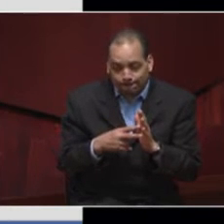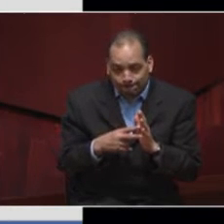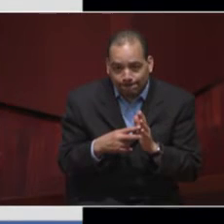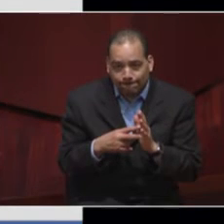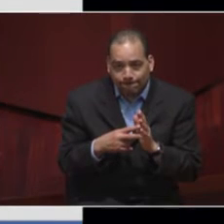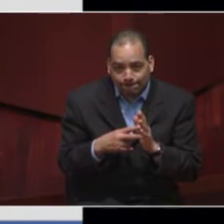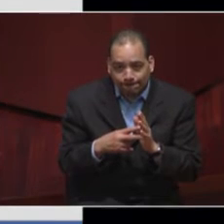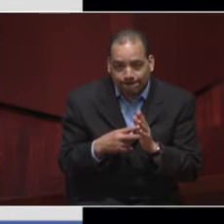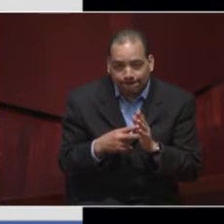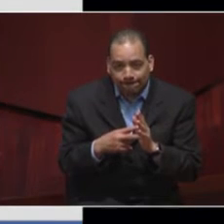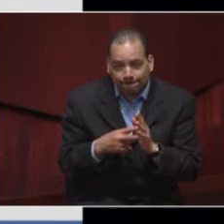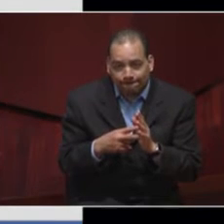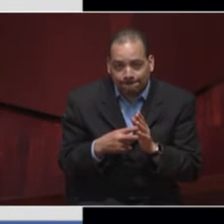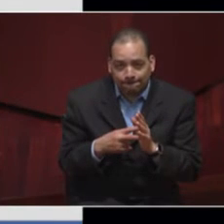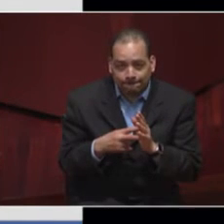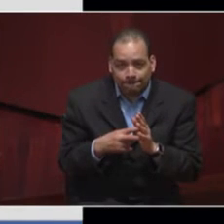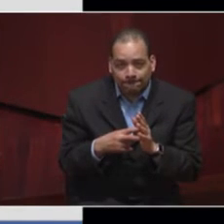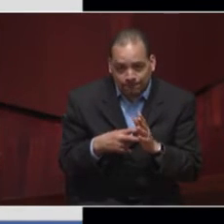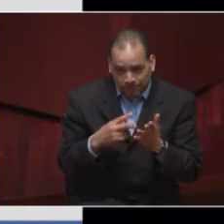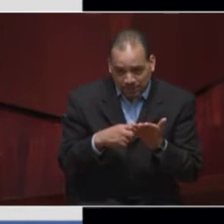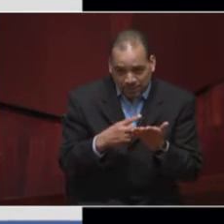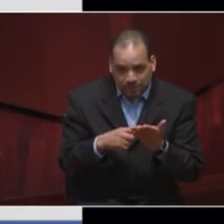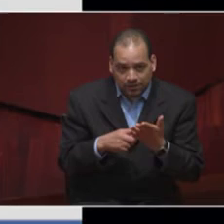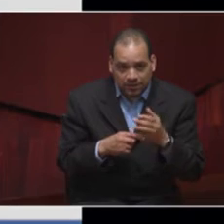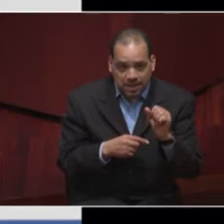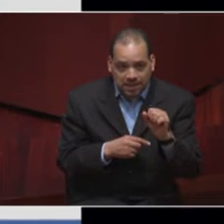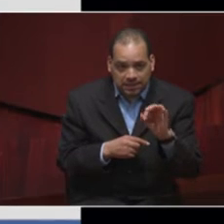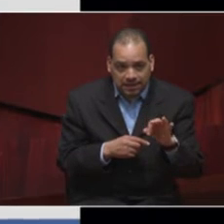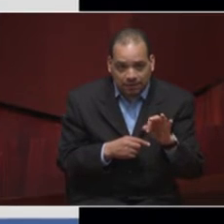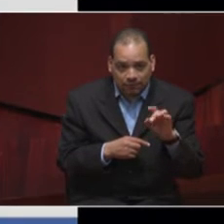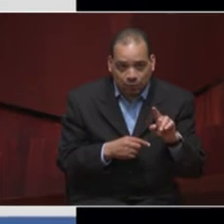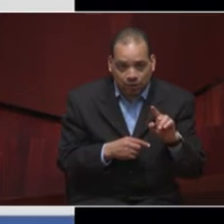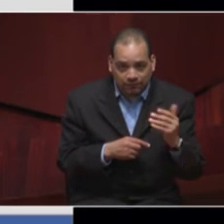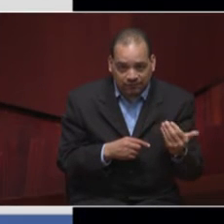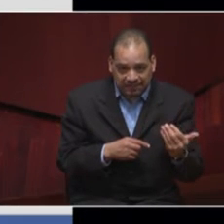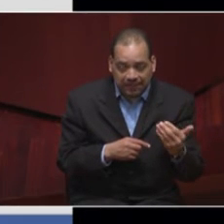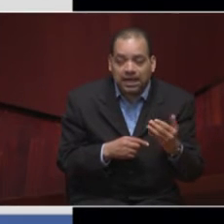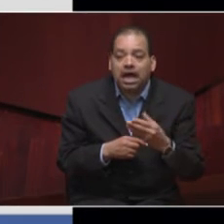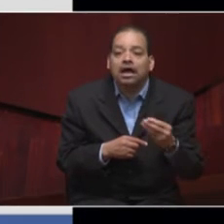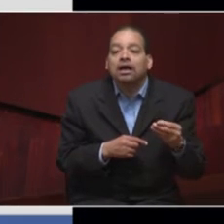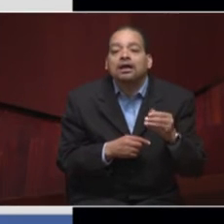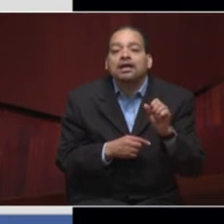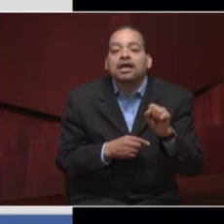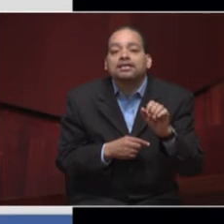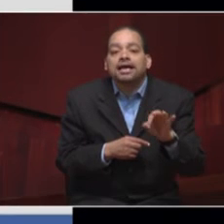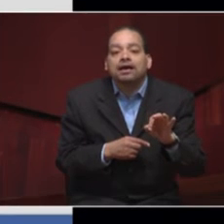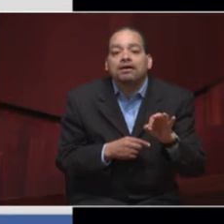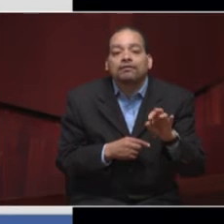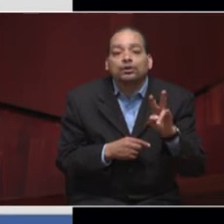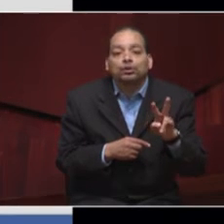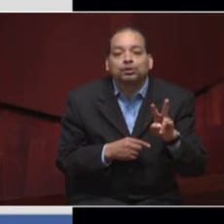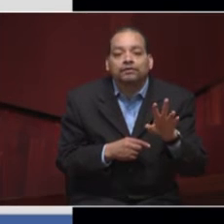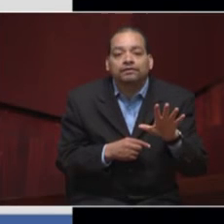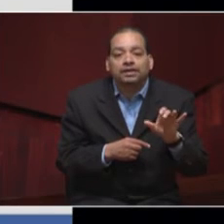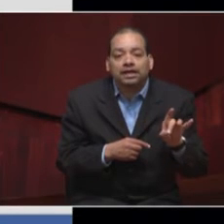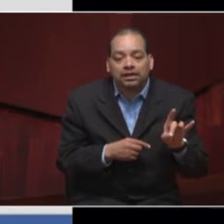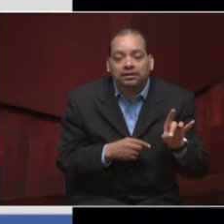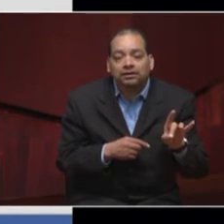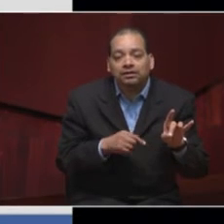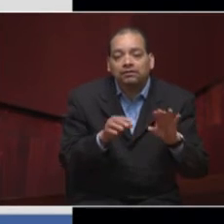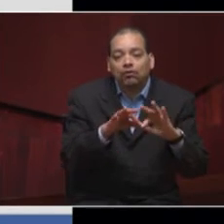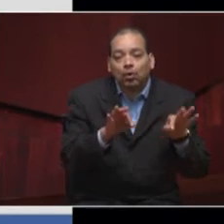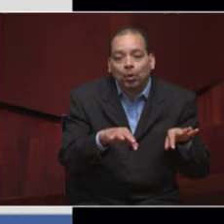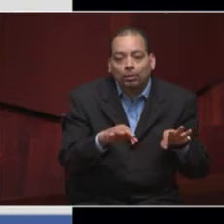about the SF-115 and SF-258 forms. It shows the fields from those forms and